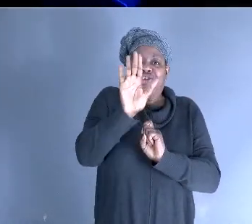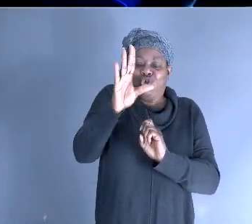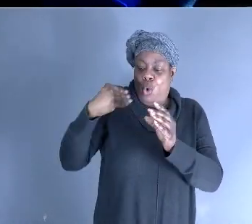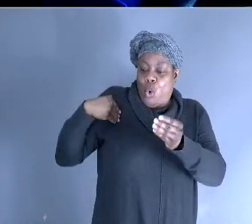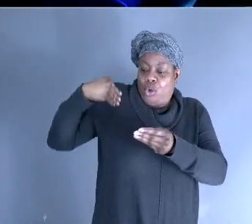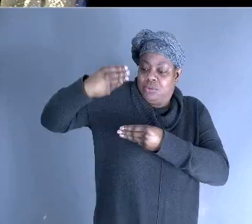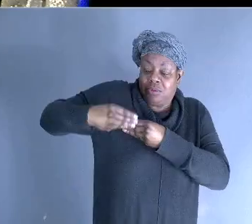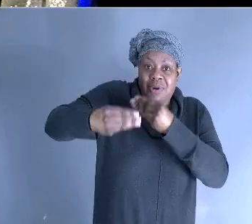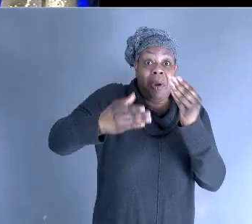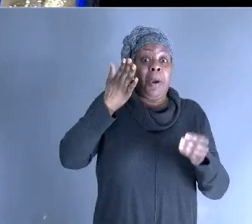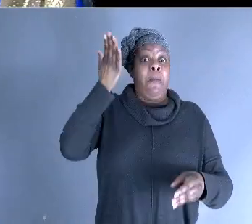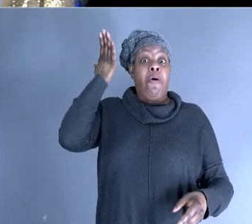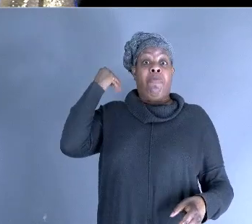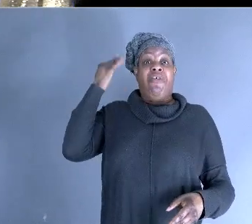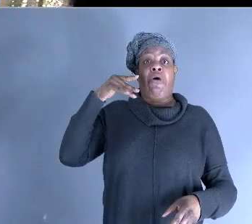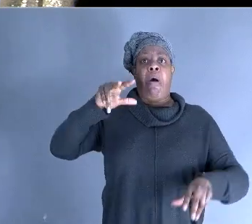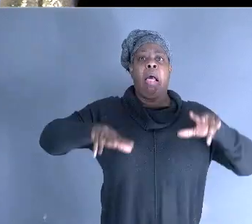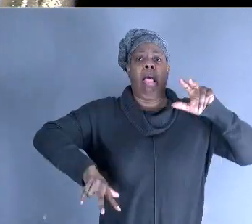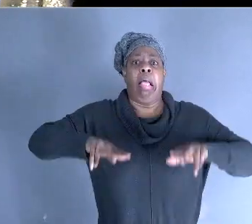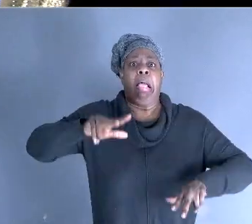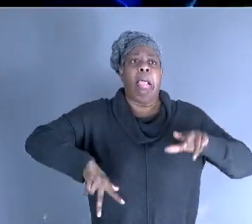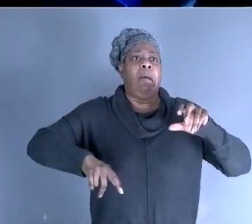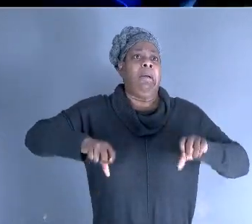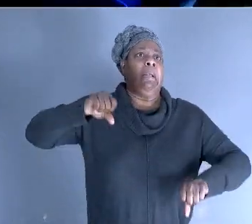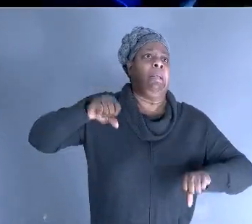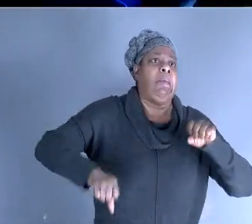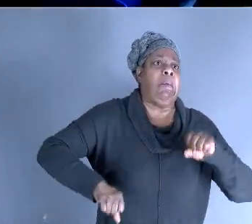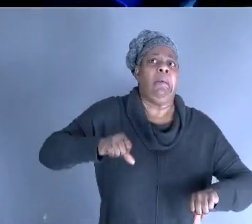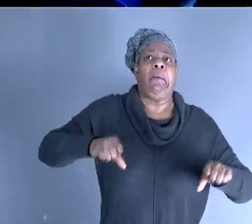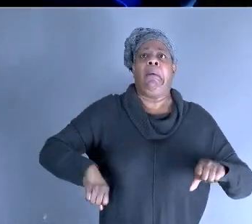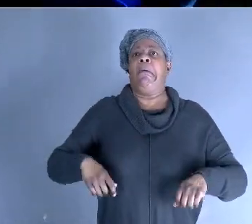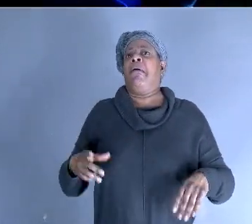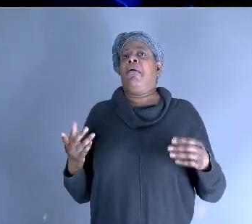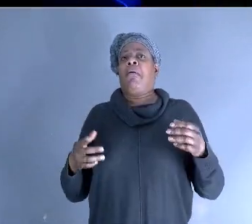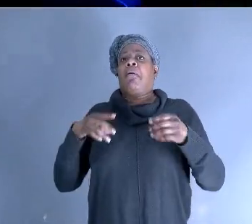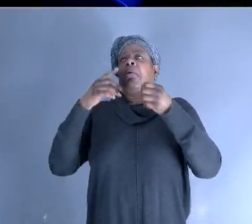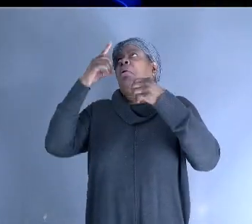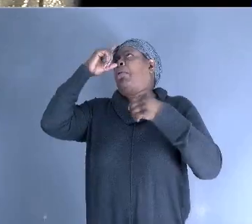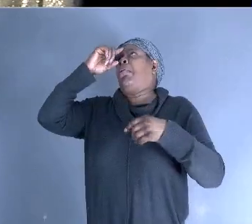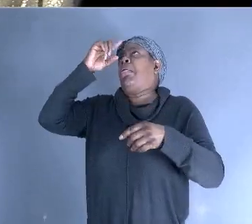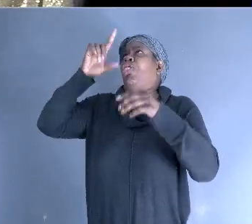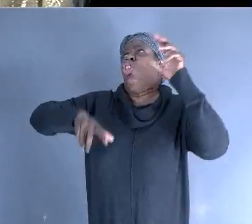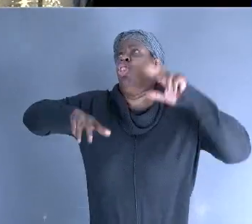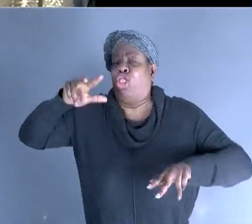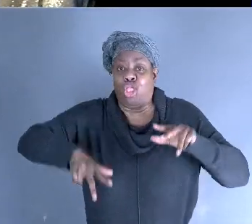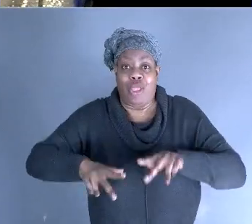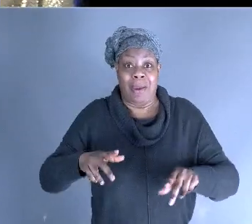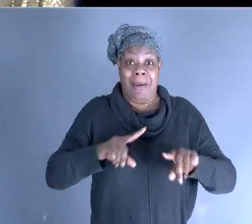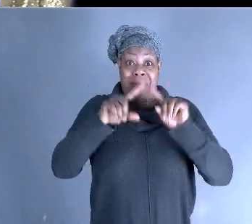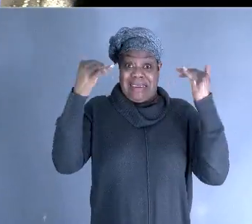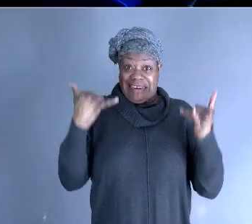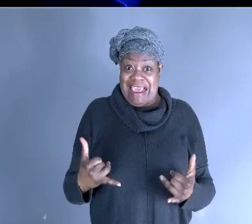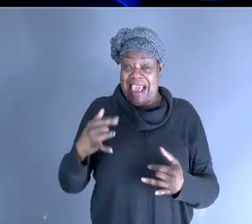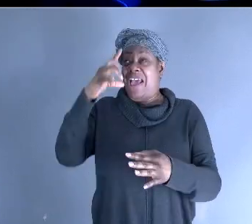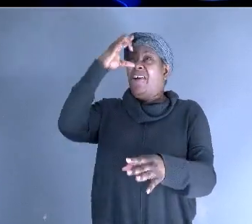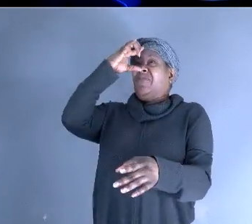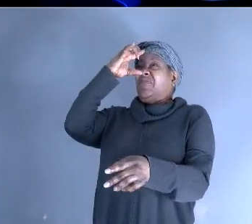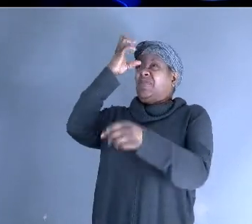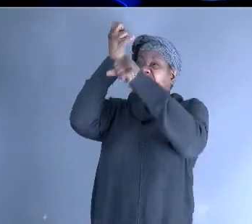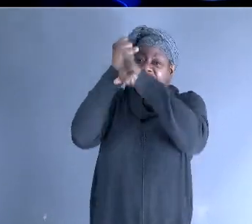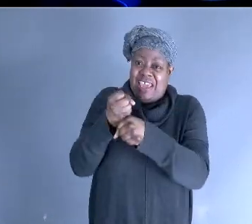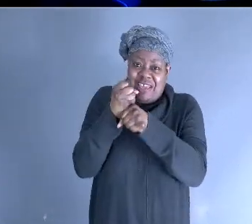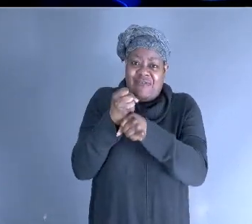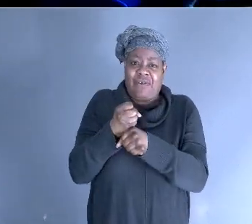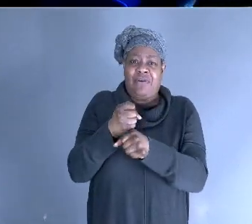unfaithful, but now you're faithful. You used to walk in unbelief, but now you believe. You